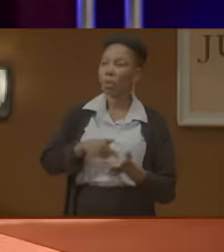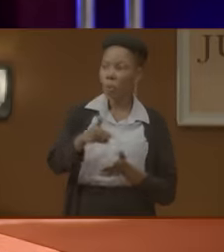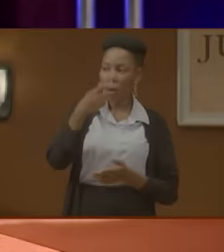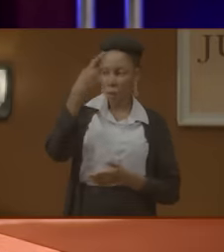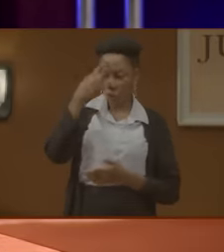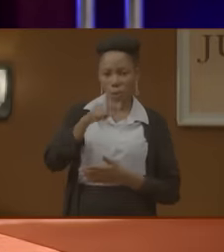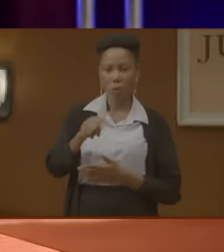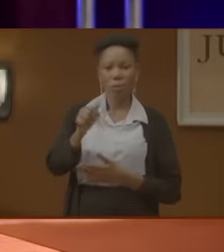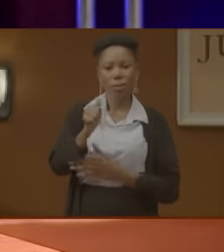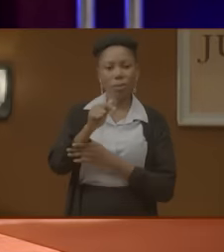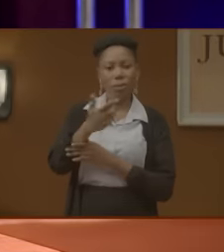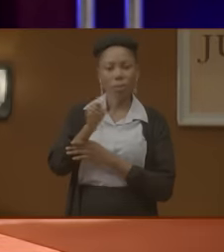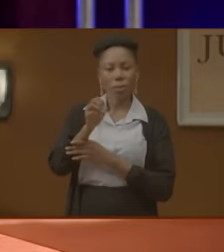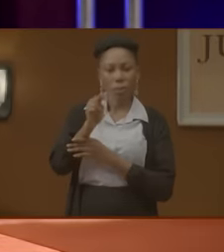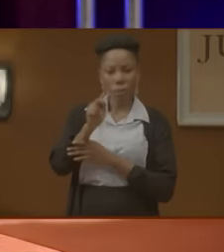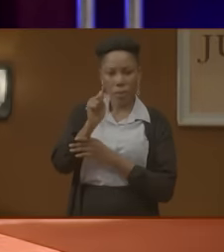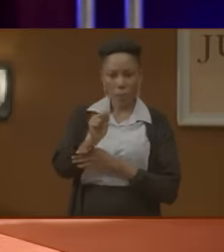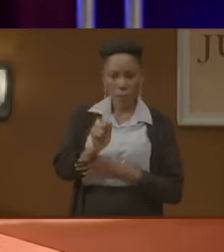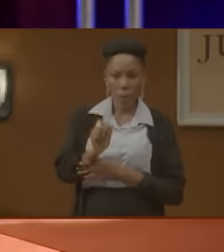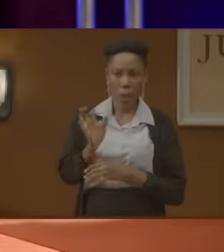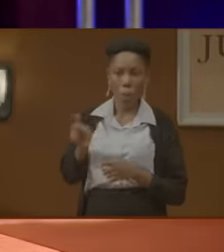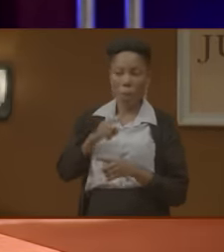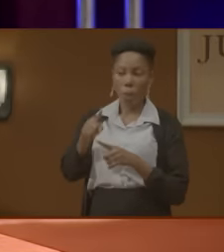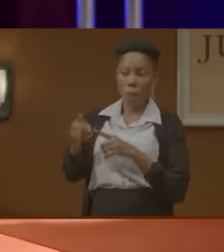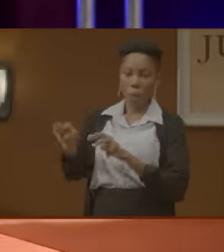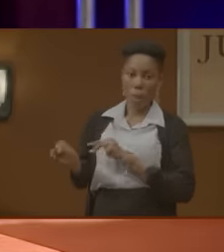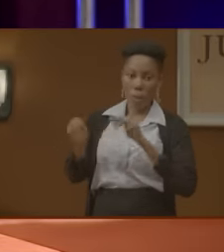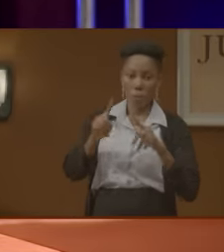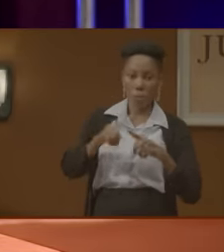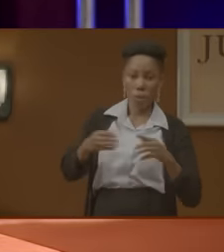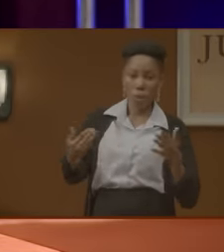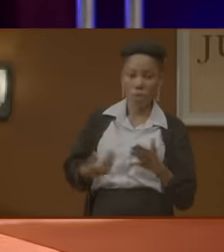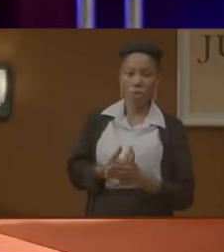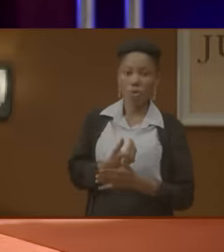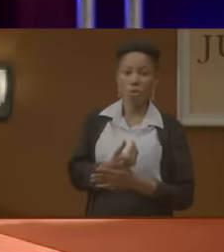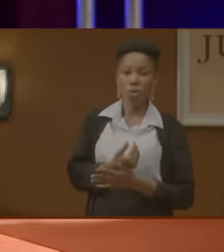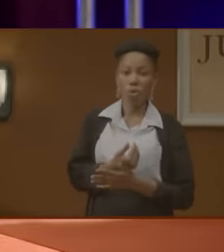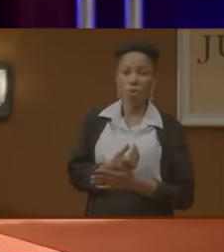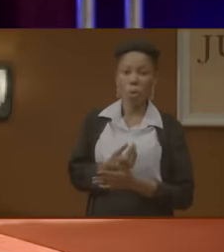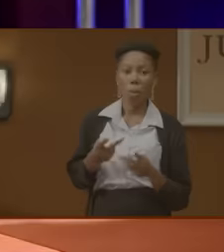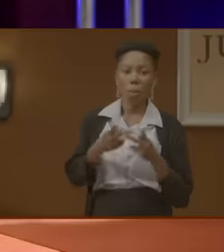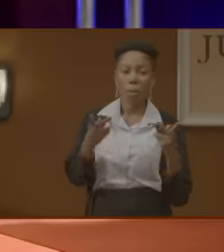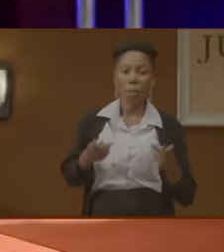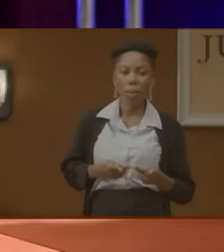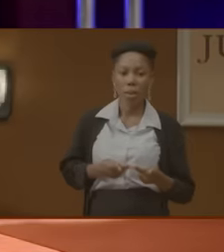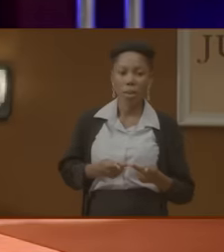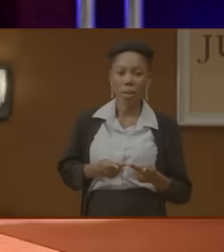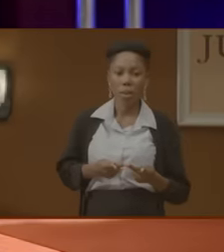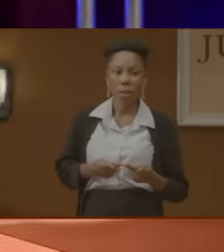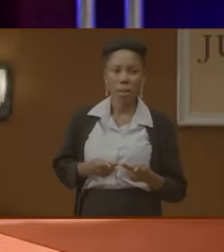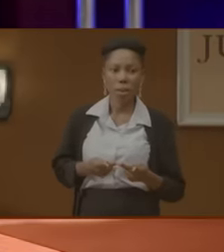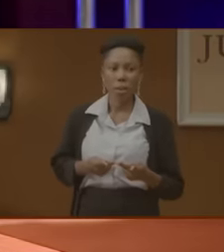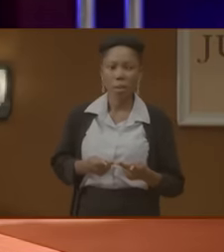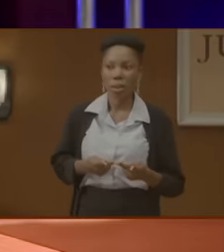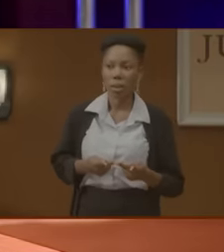agreement of over 100,000. When we moved to this current site, I spent over $500,000 on that particular place.